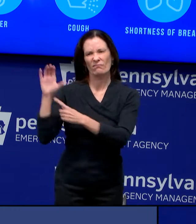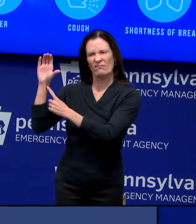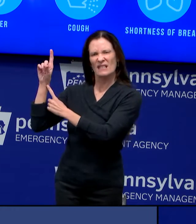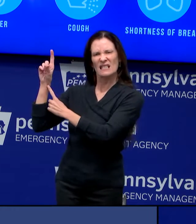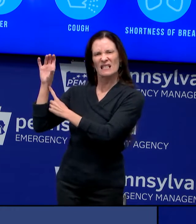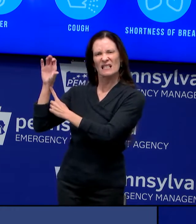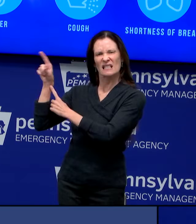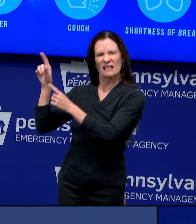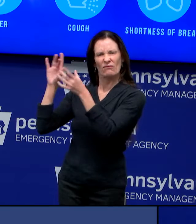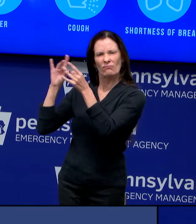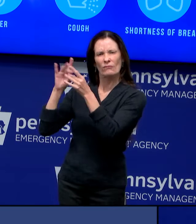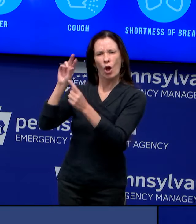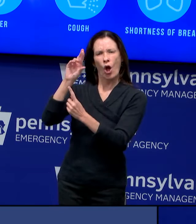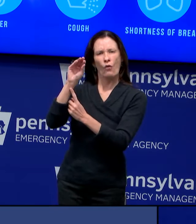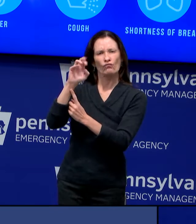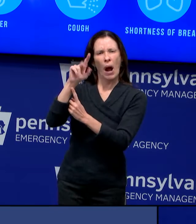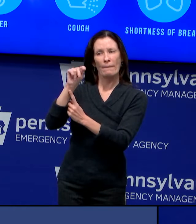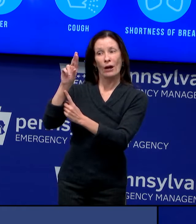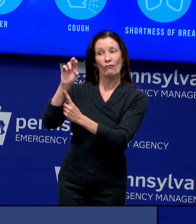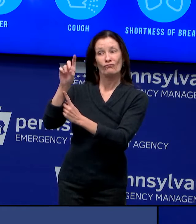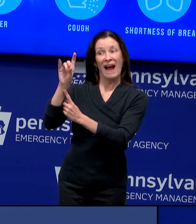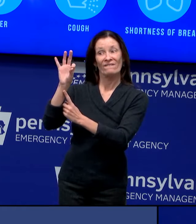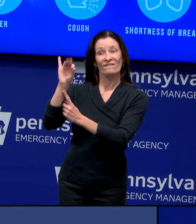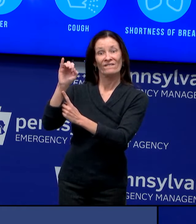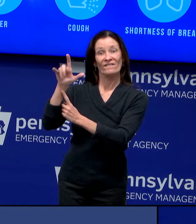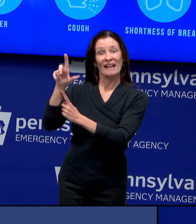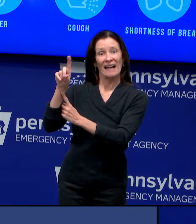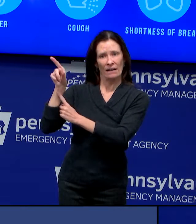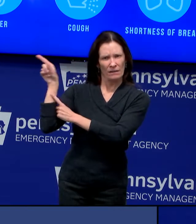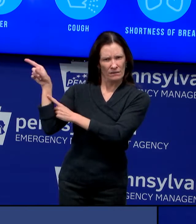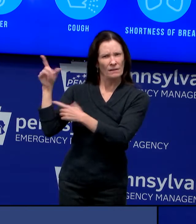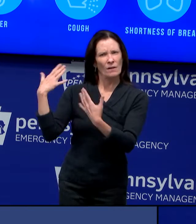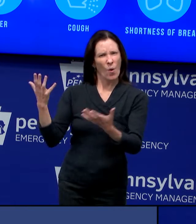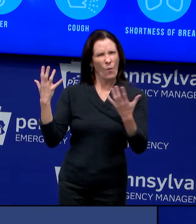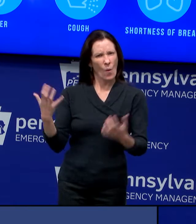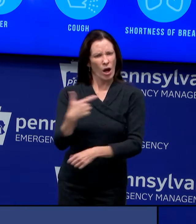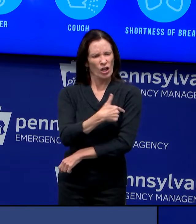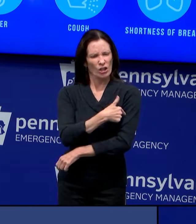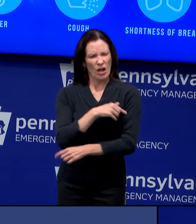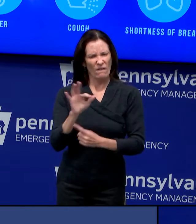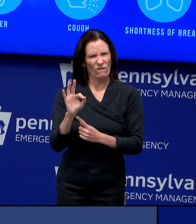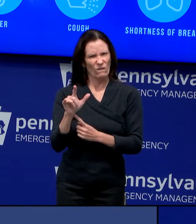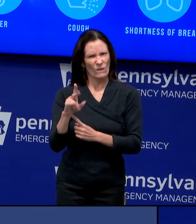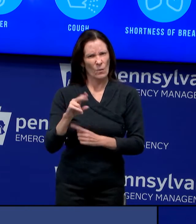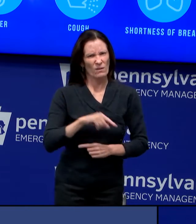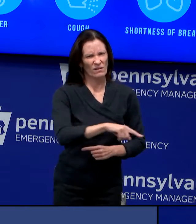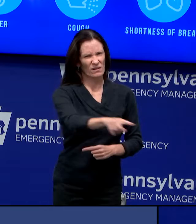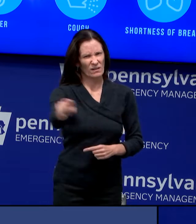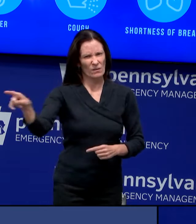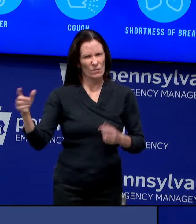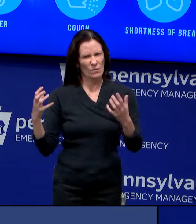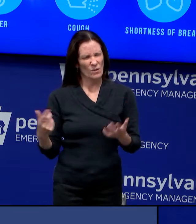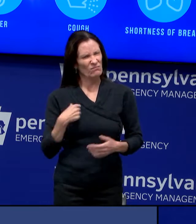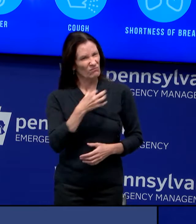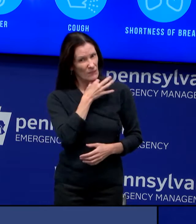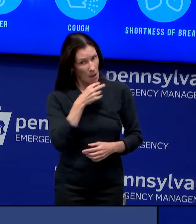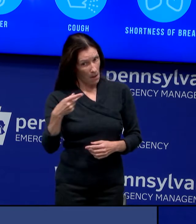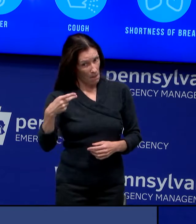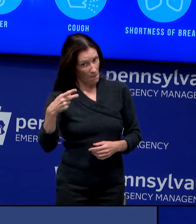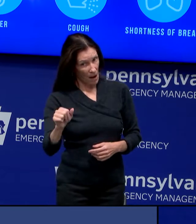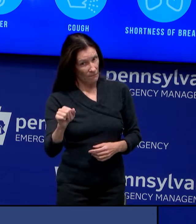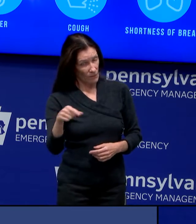we wanted to know if the Pennsylvania Department of Health is doing an early or additional preparations for the flu season that would begin in the